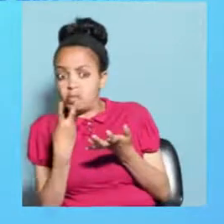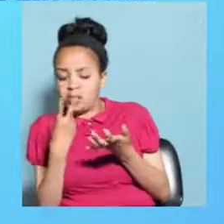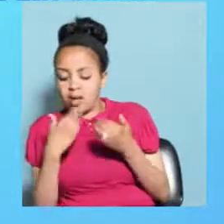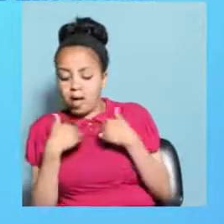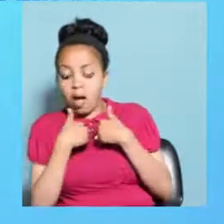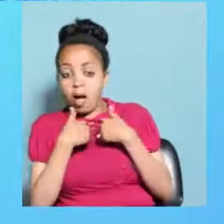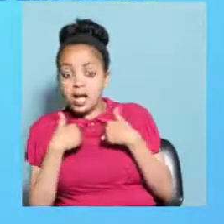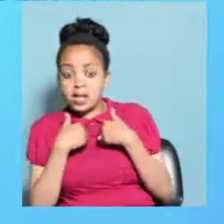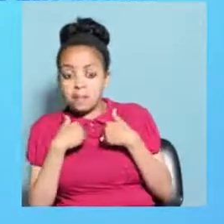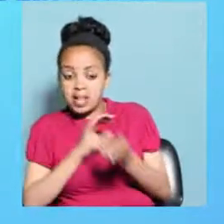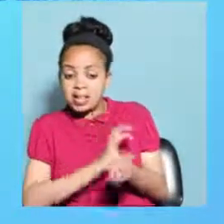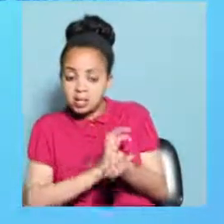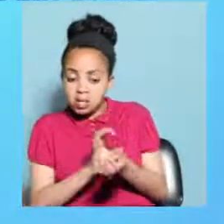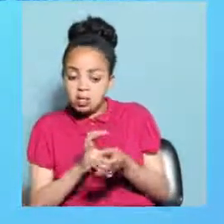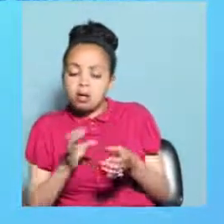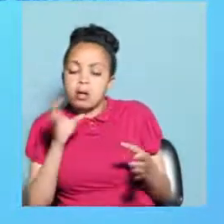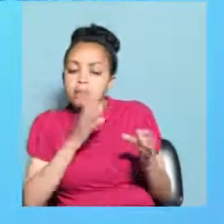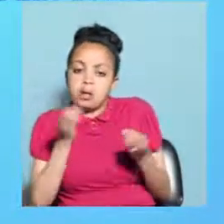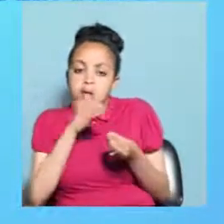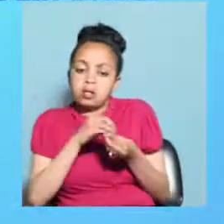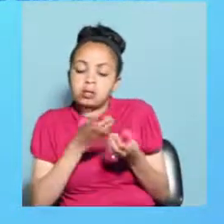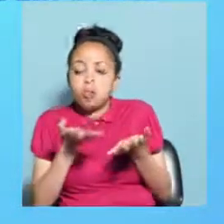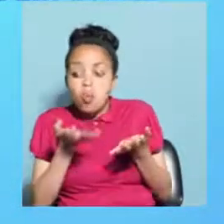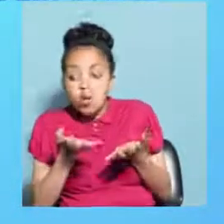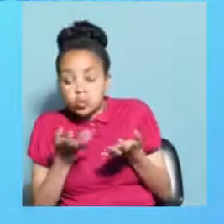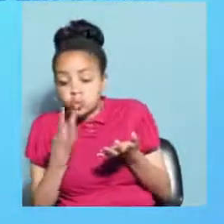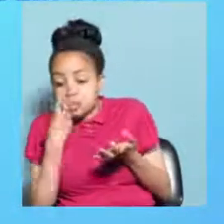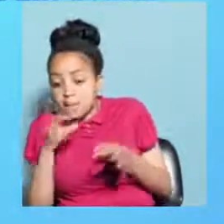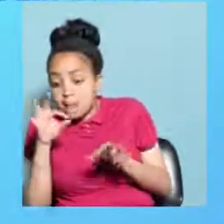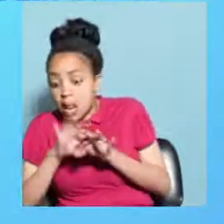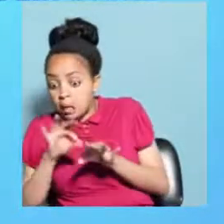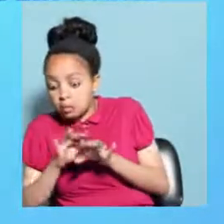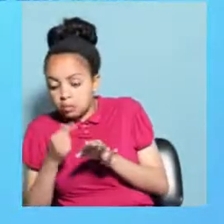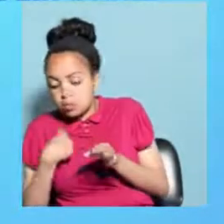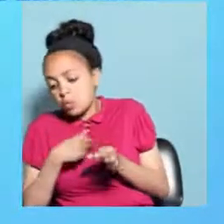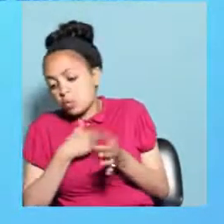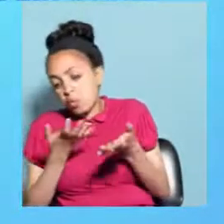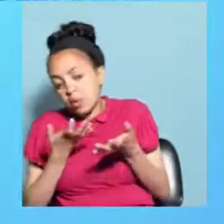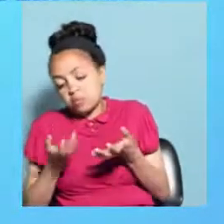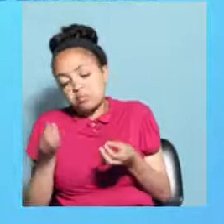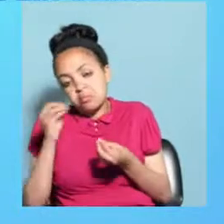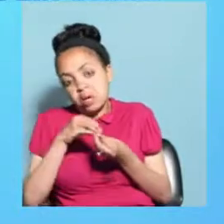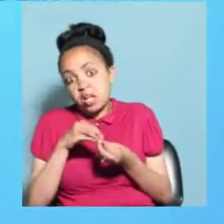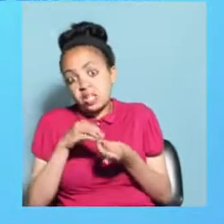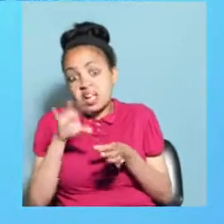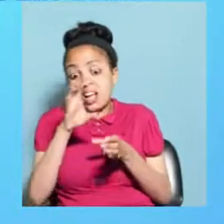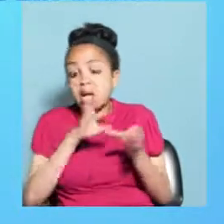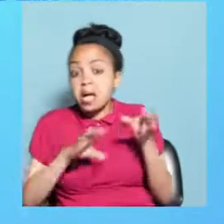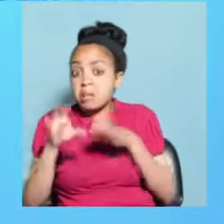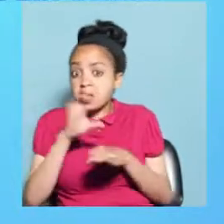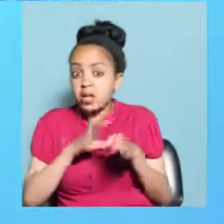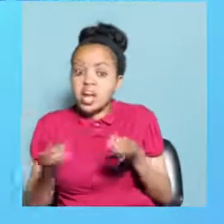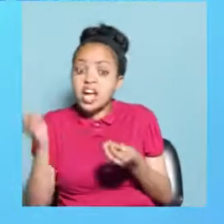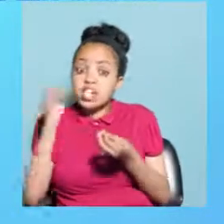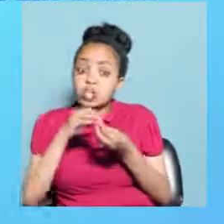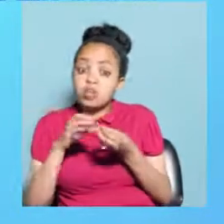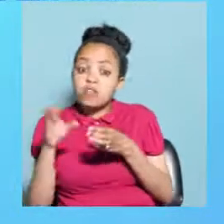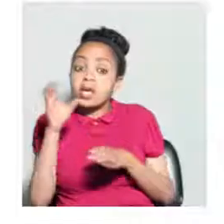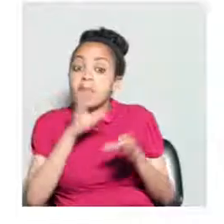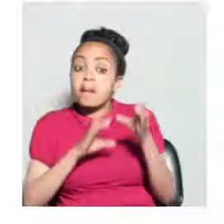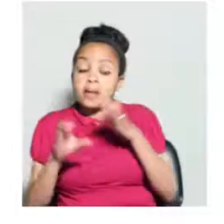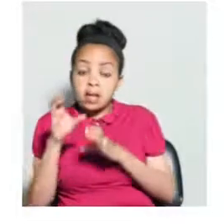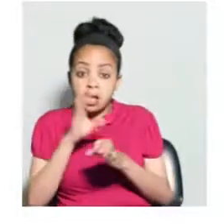we want to see animal cell, there is a chemical added. If we want to see plant cell, we want to be add a chemical here. Addition of chemical